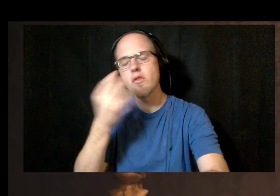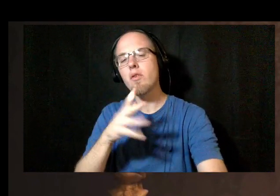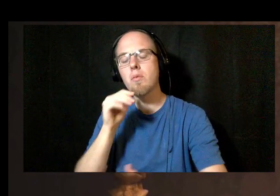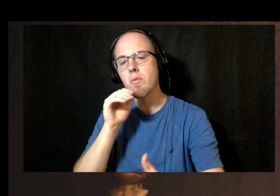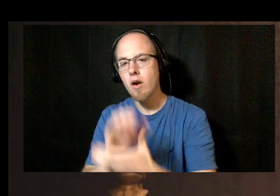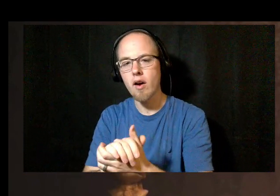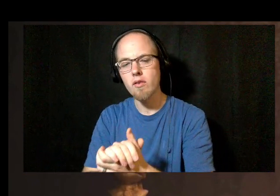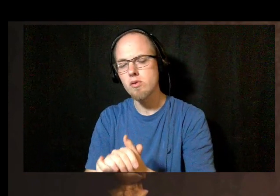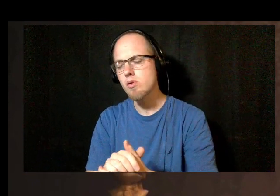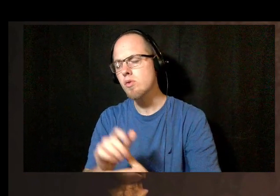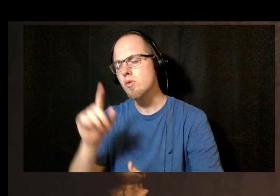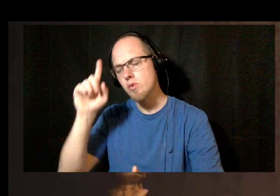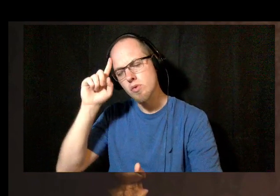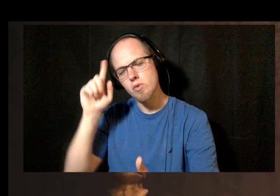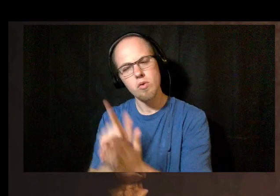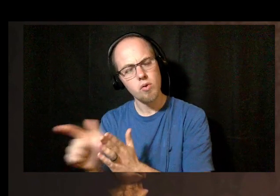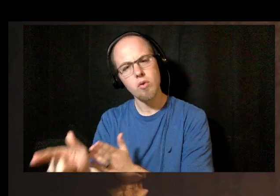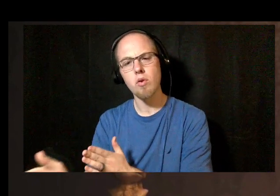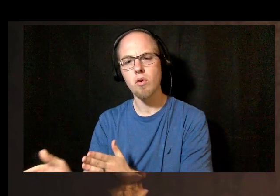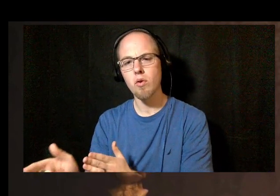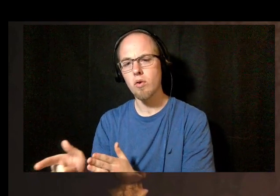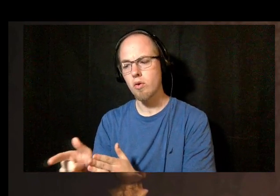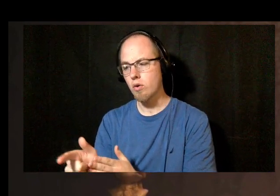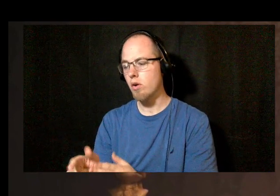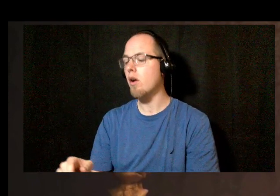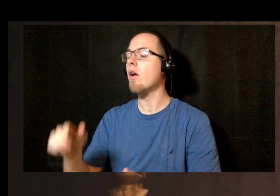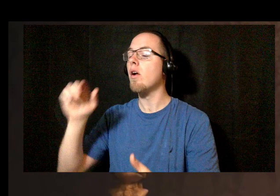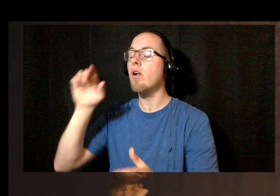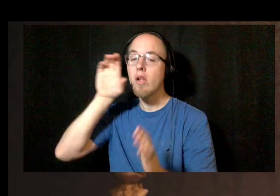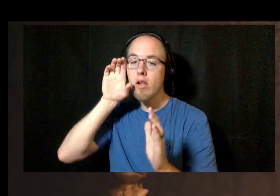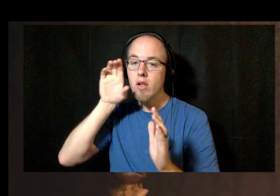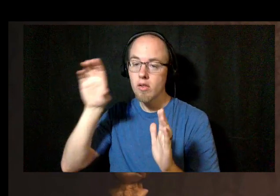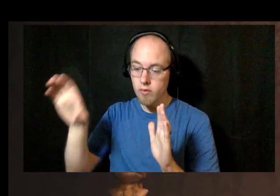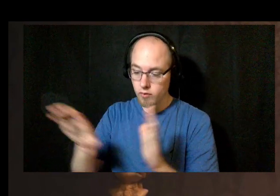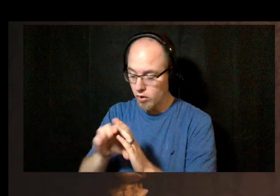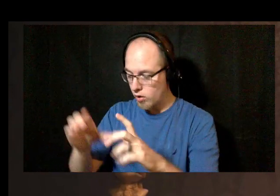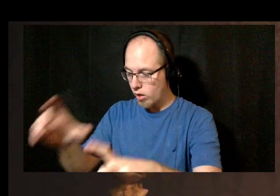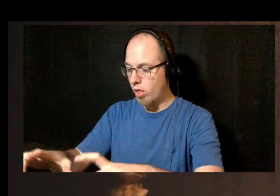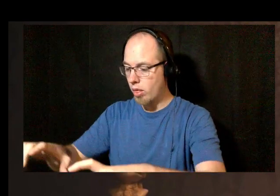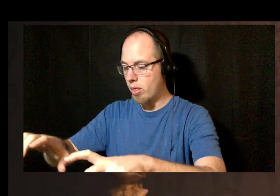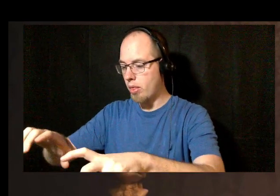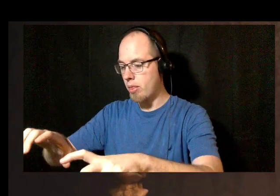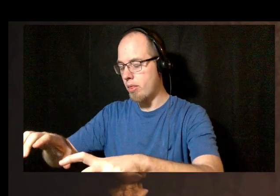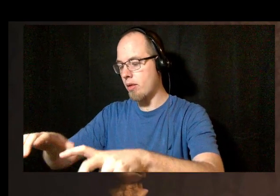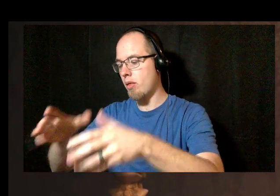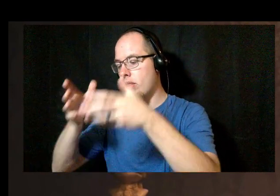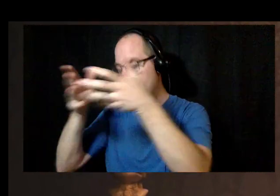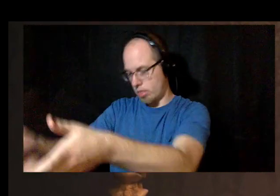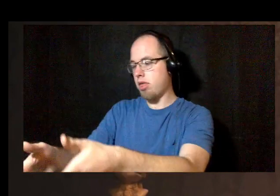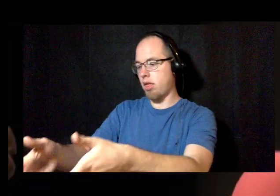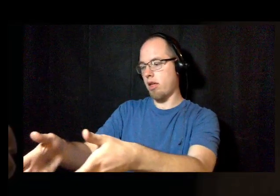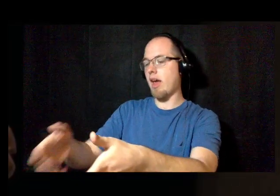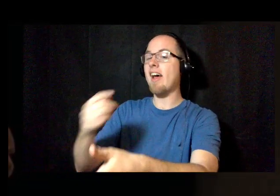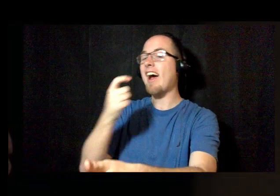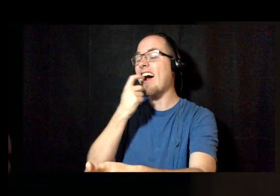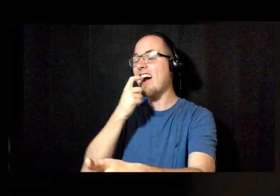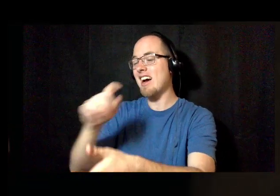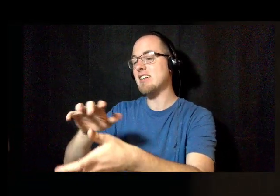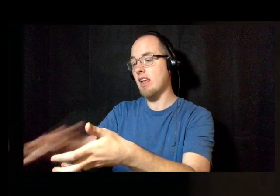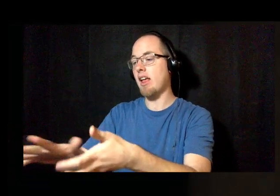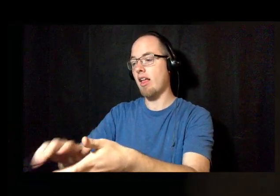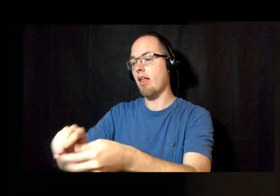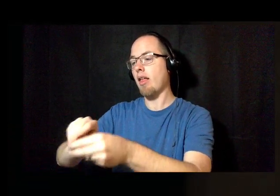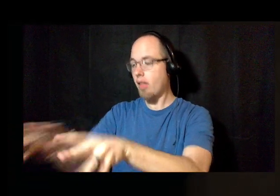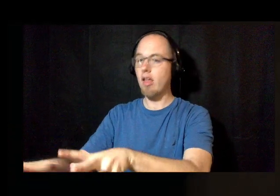in love. The photograph is very much on the floor and the glass in the frame is very much smashed. She's not